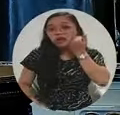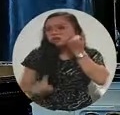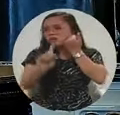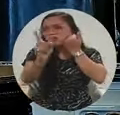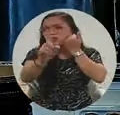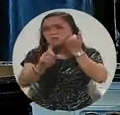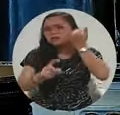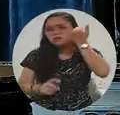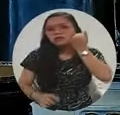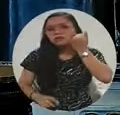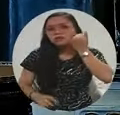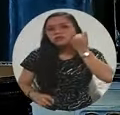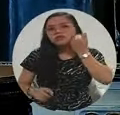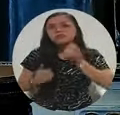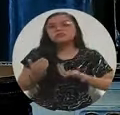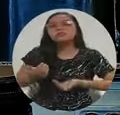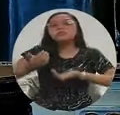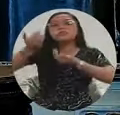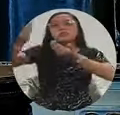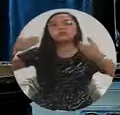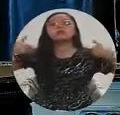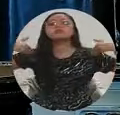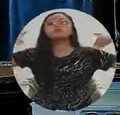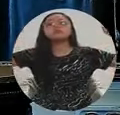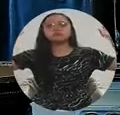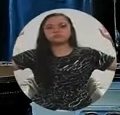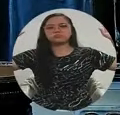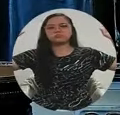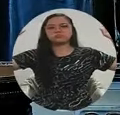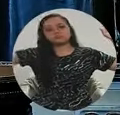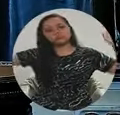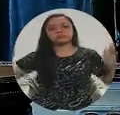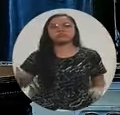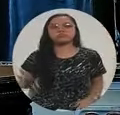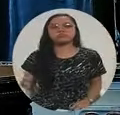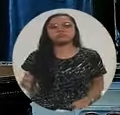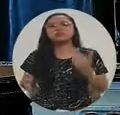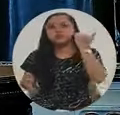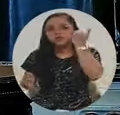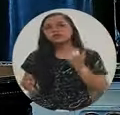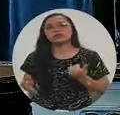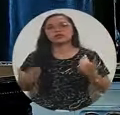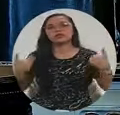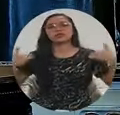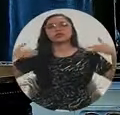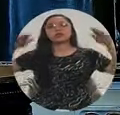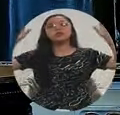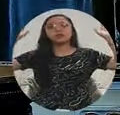ministry and our business is commitment to God. That's what is lacking.